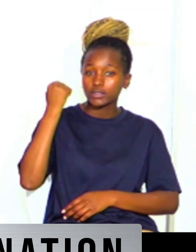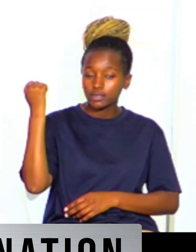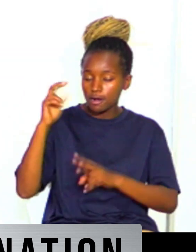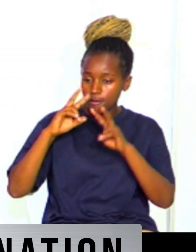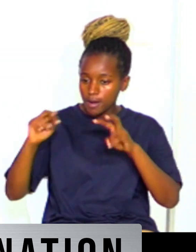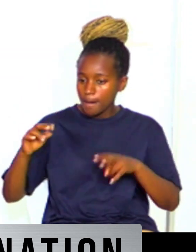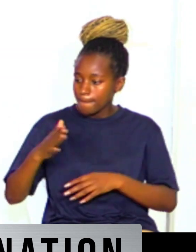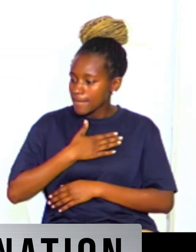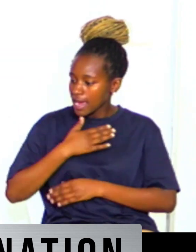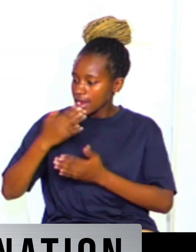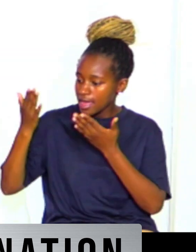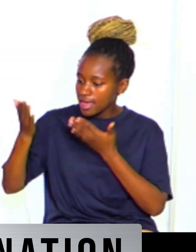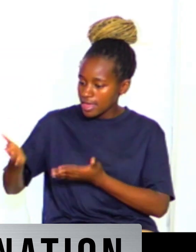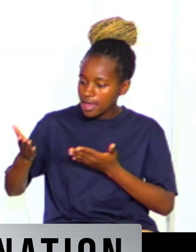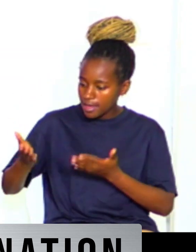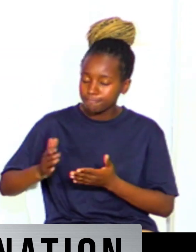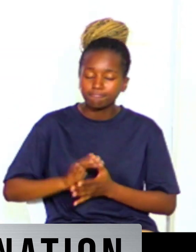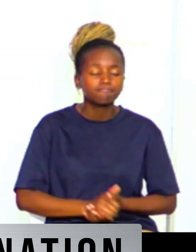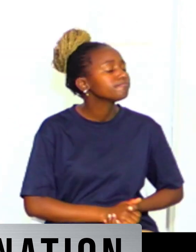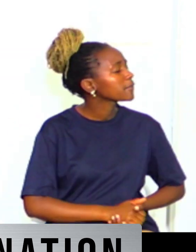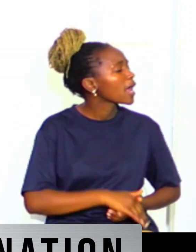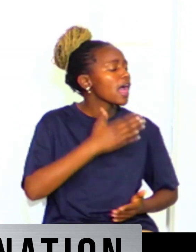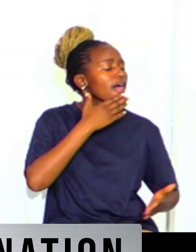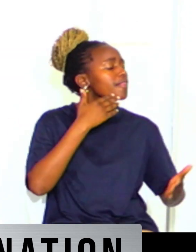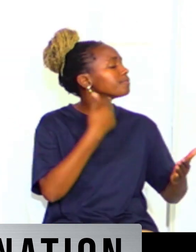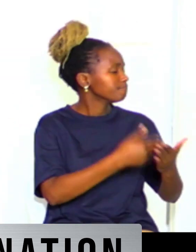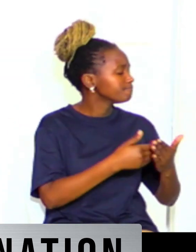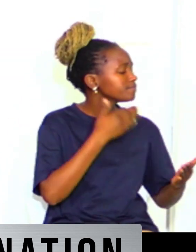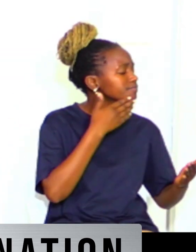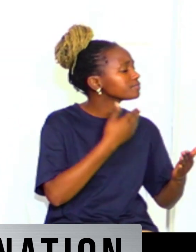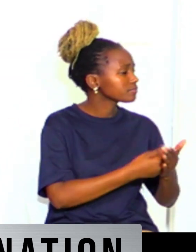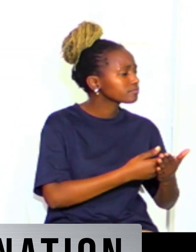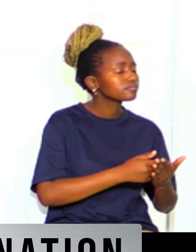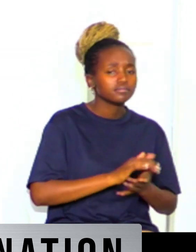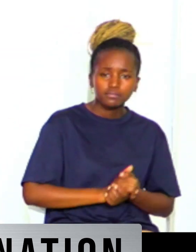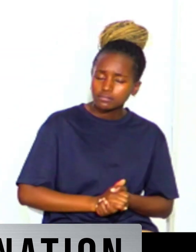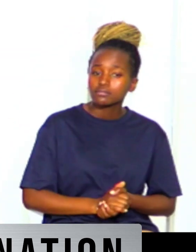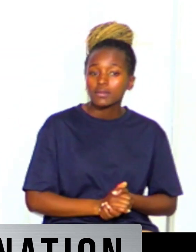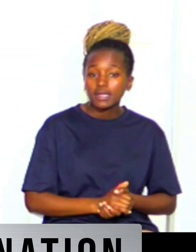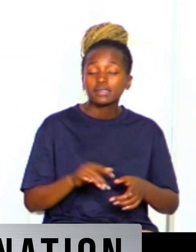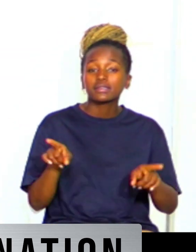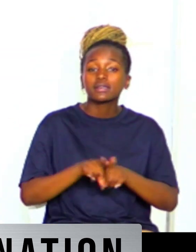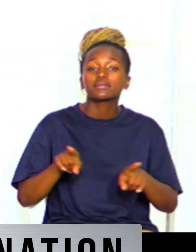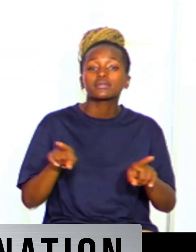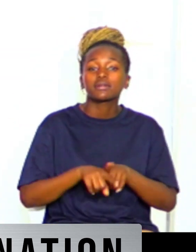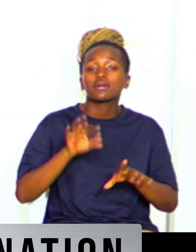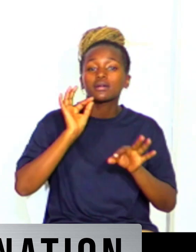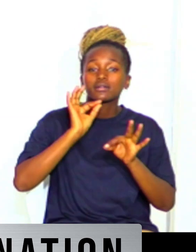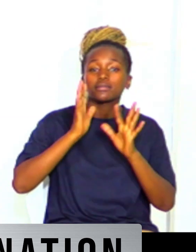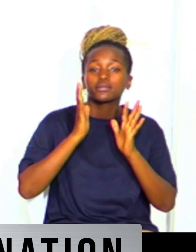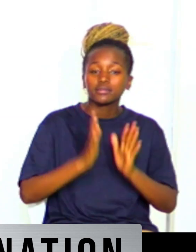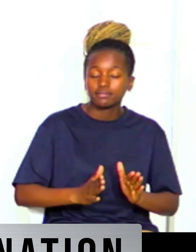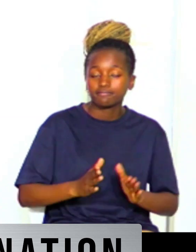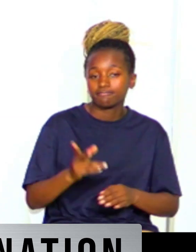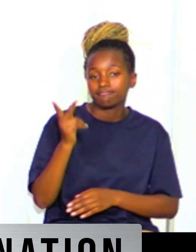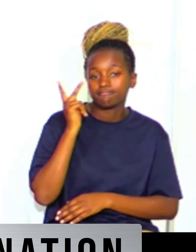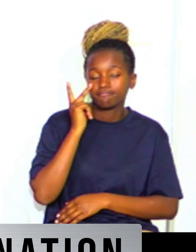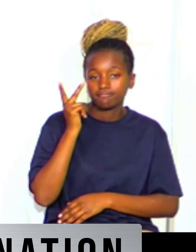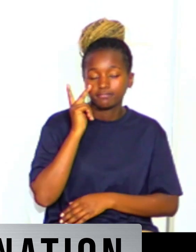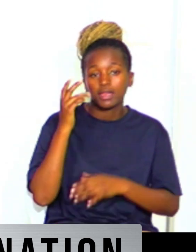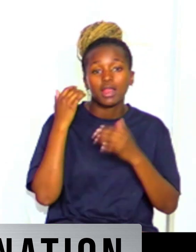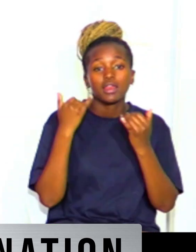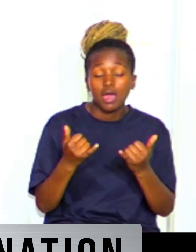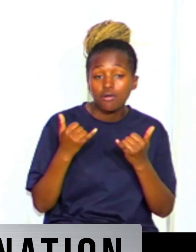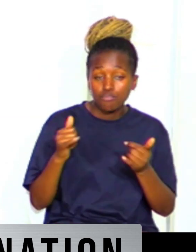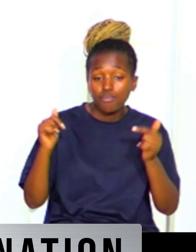me. Jeffrey. Yeah. Jeffrey Otieno, mambo. Poa sana. By the way, our sign language interpreter is Esther Kendi. Kama kawa